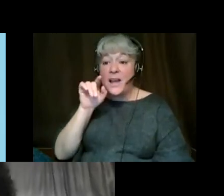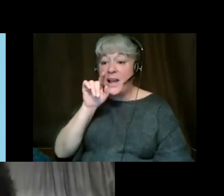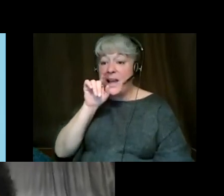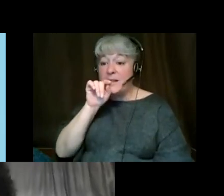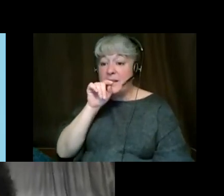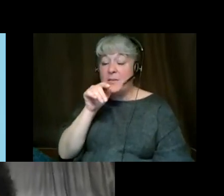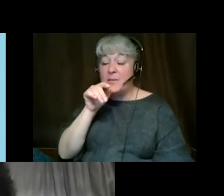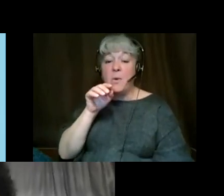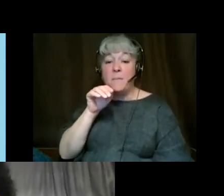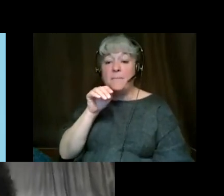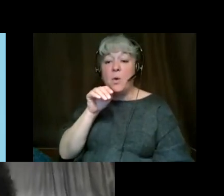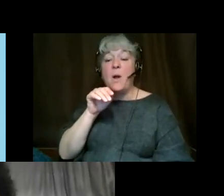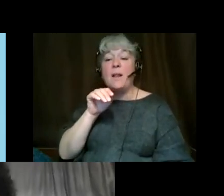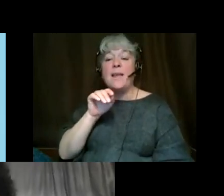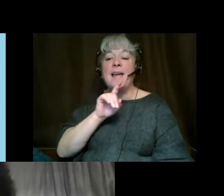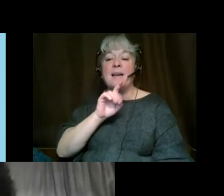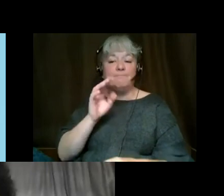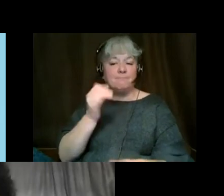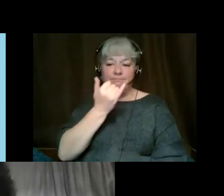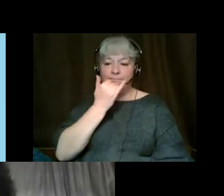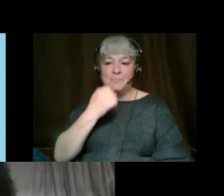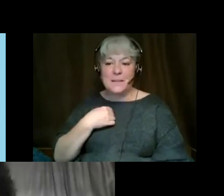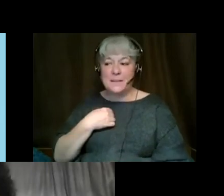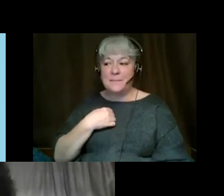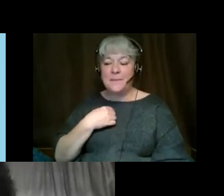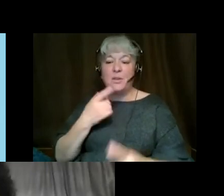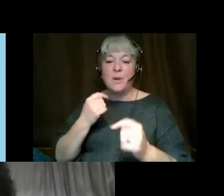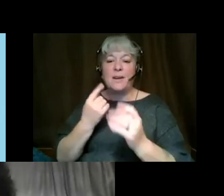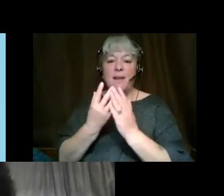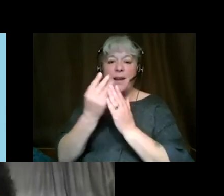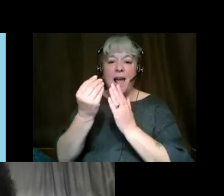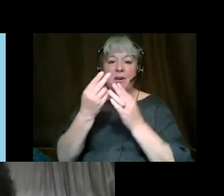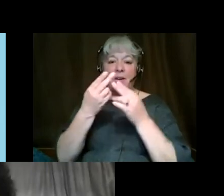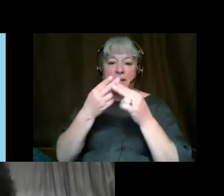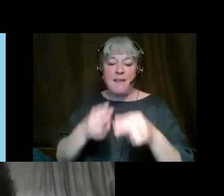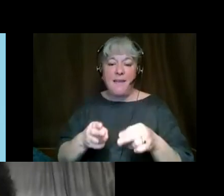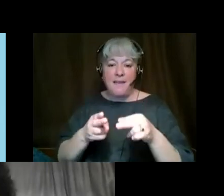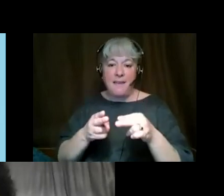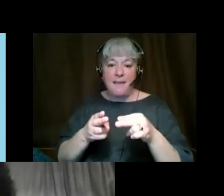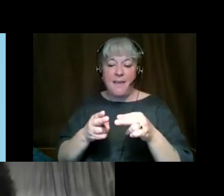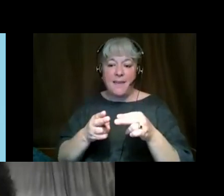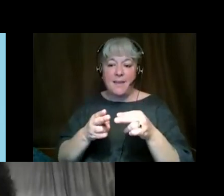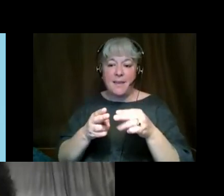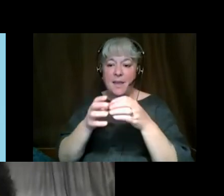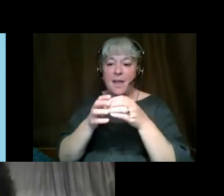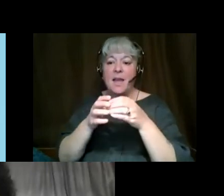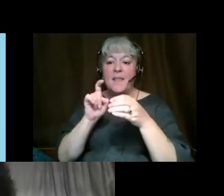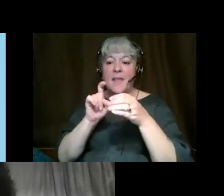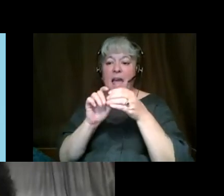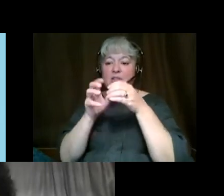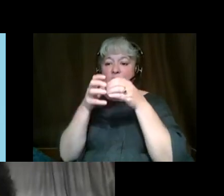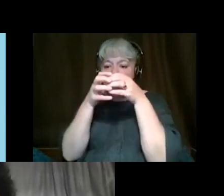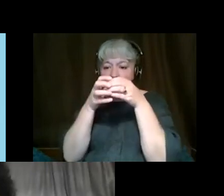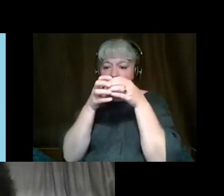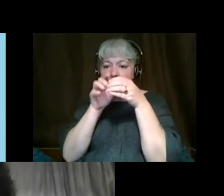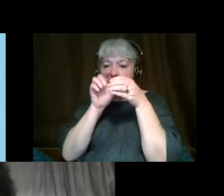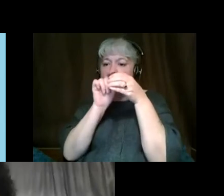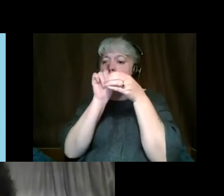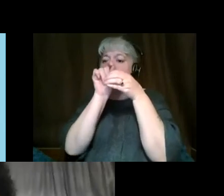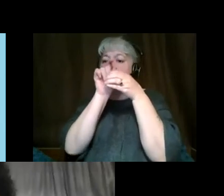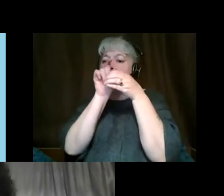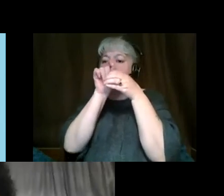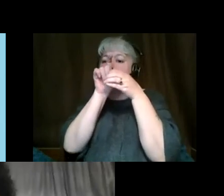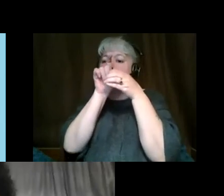its own way out of the egg. If Right. you pick it out of the egg for him,